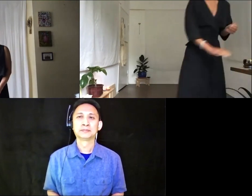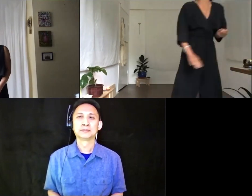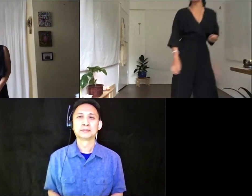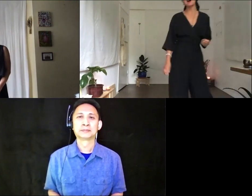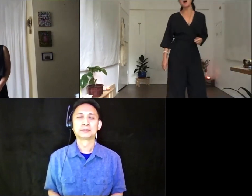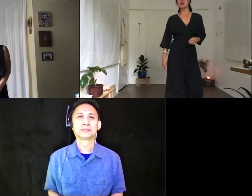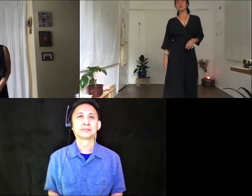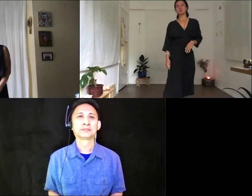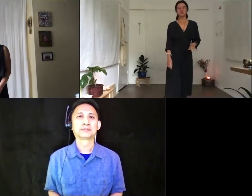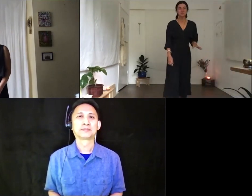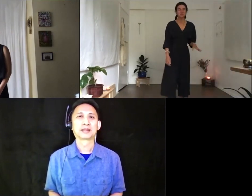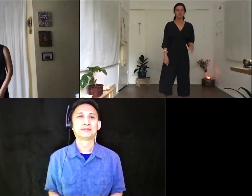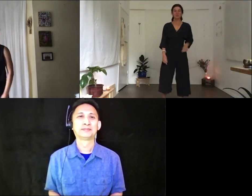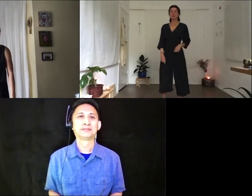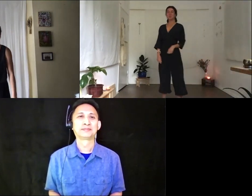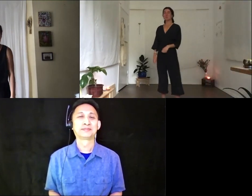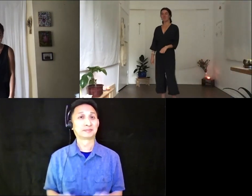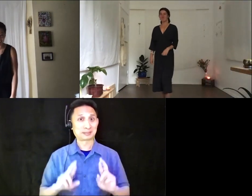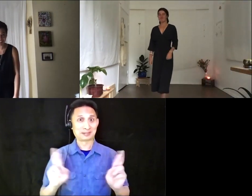Okay. Are you ready?